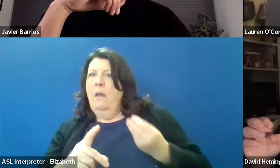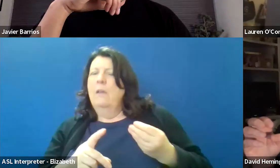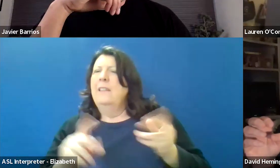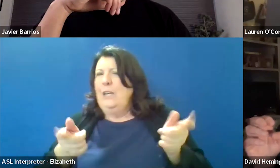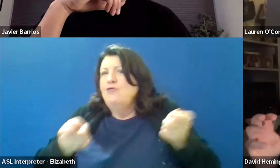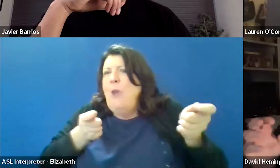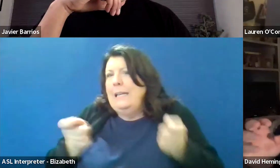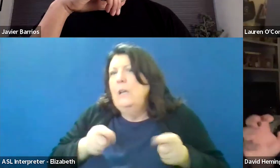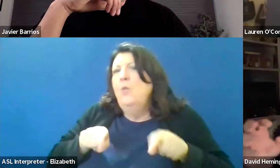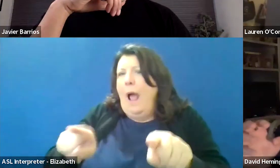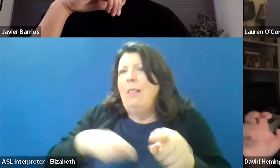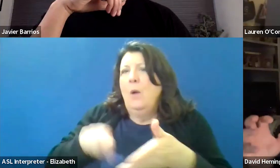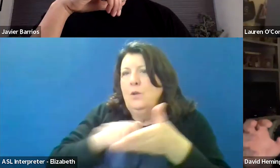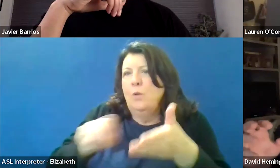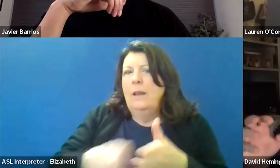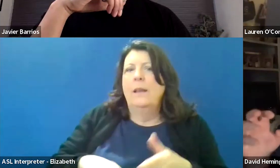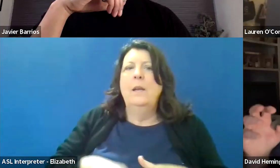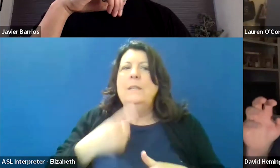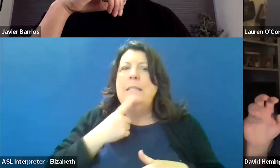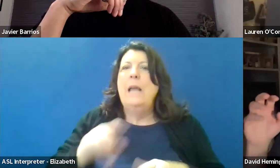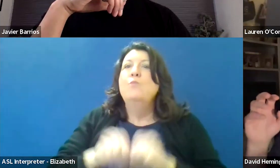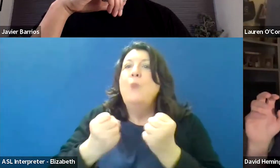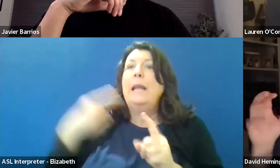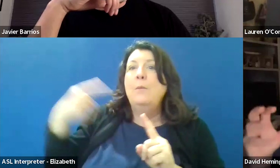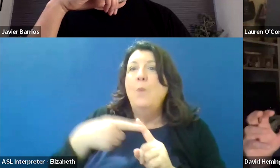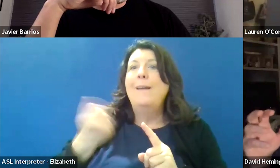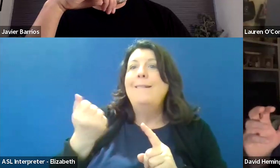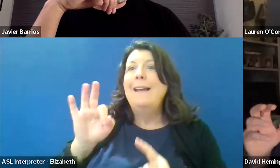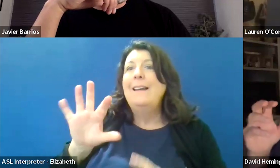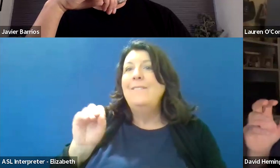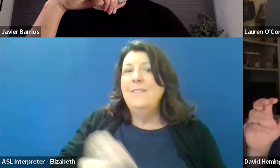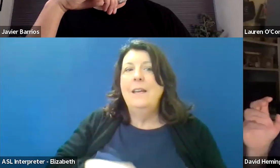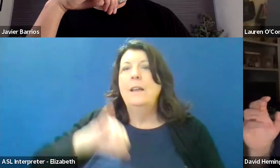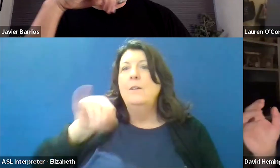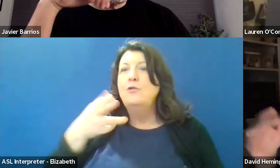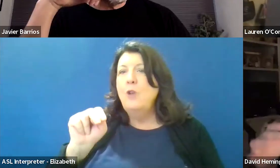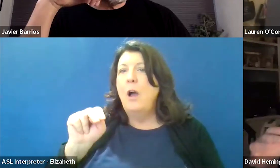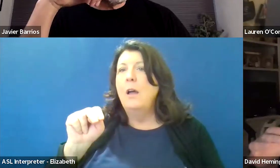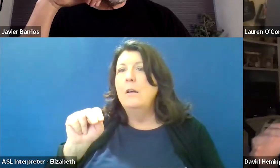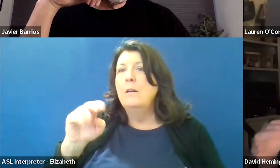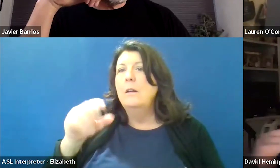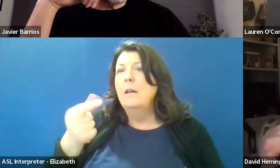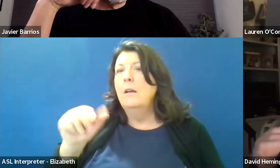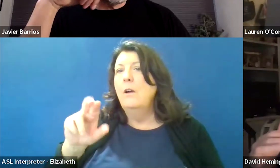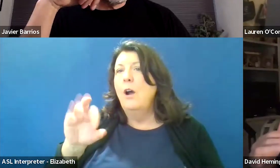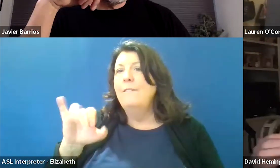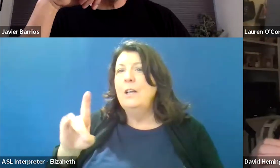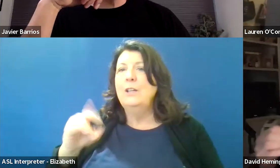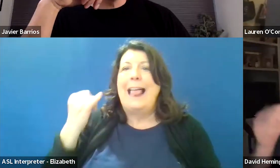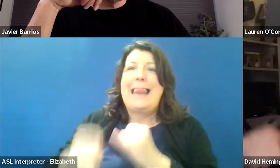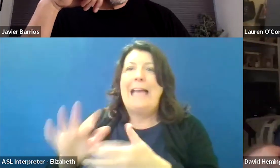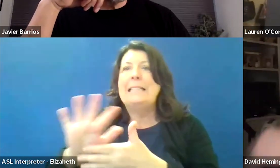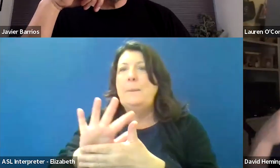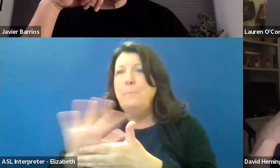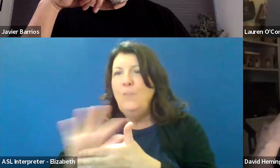like Breaking Point, 1950, Michael Curtiz, John Garfield's Last Picture. There's a through line that is emotionally what we're looking